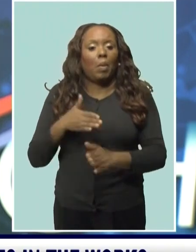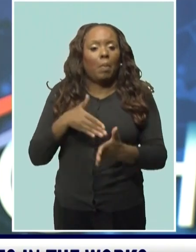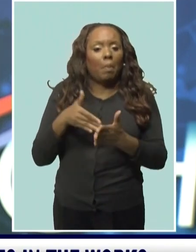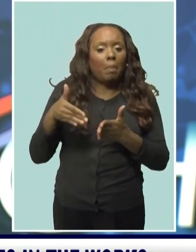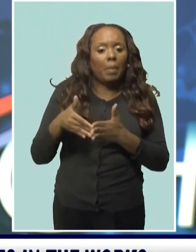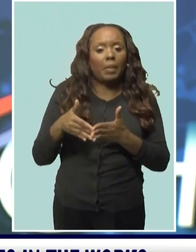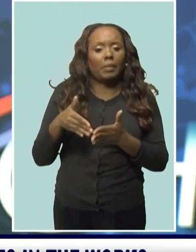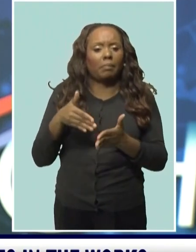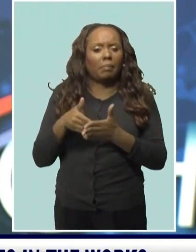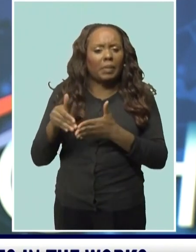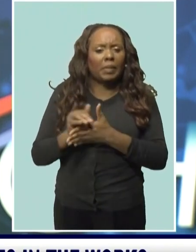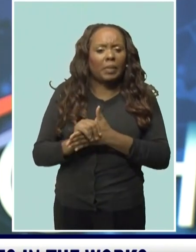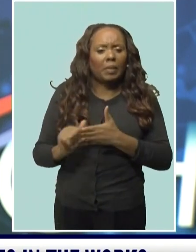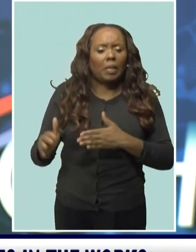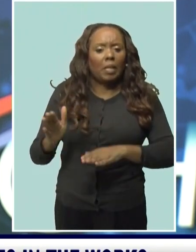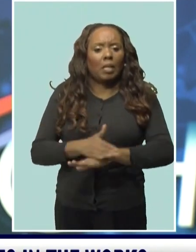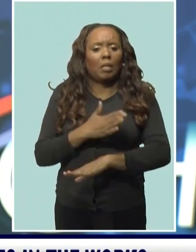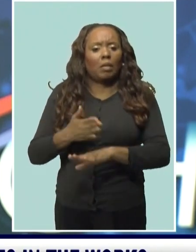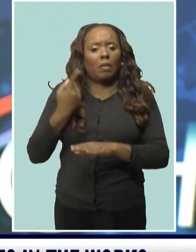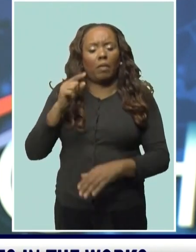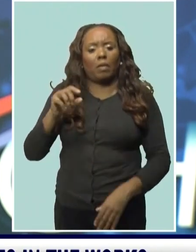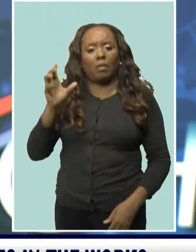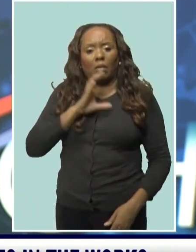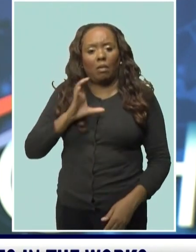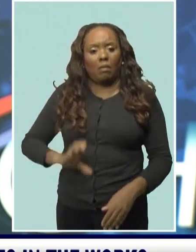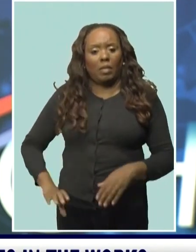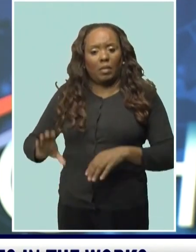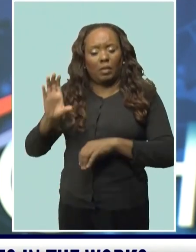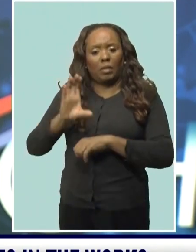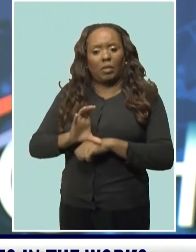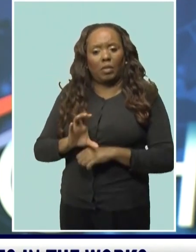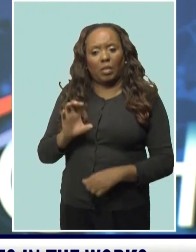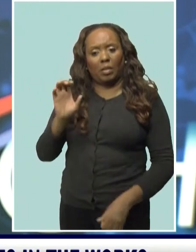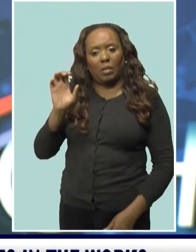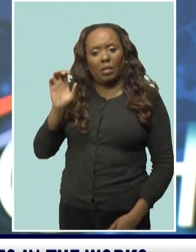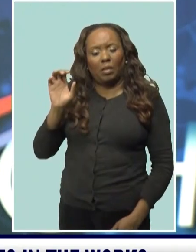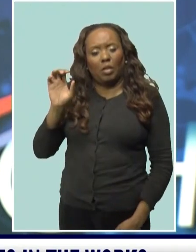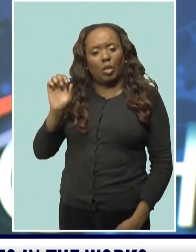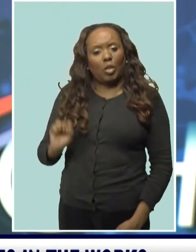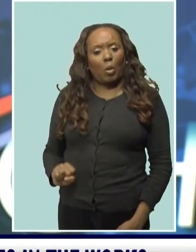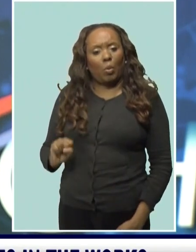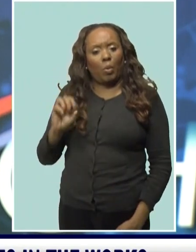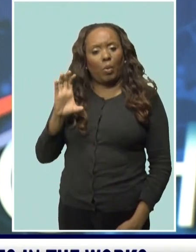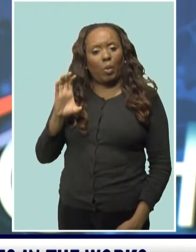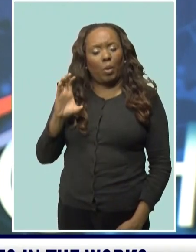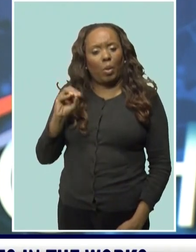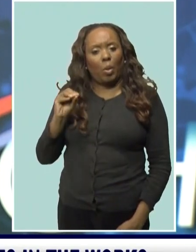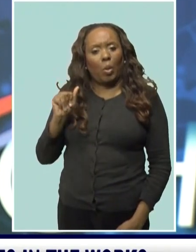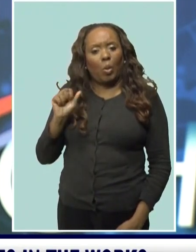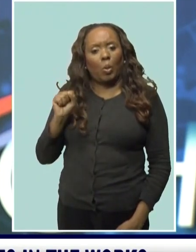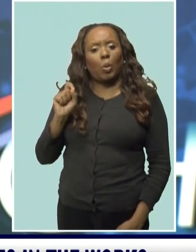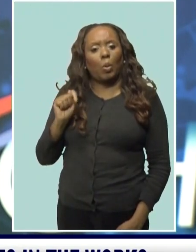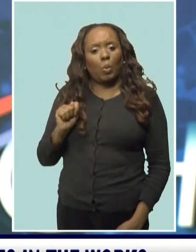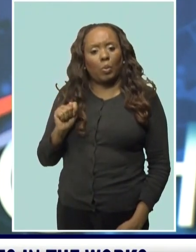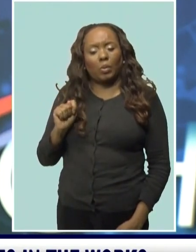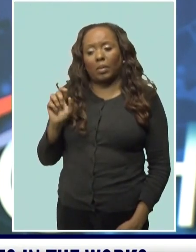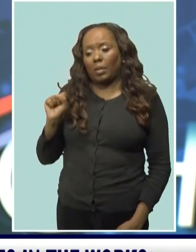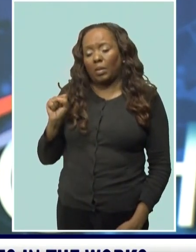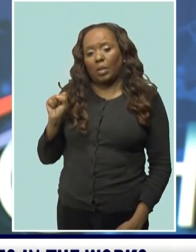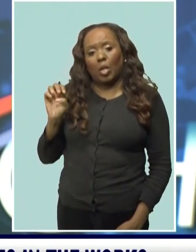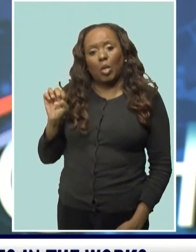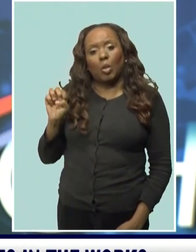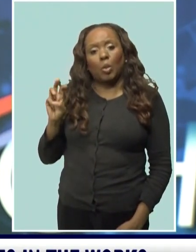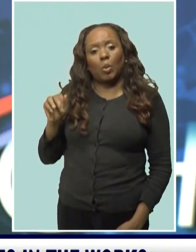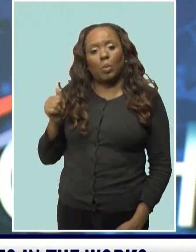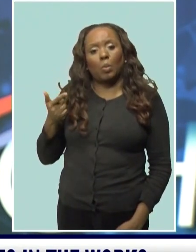Sewage Treatment Plant could begin by year-end. The disclosure from project manager with the Barbados Water Authority, Shelley Paris. She